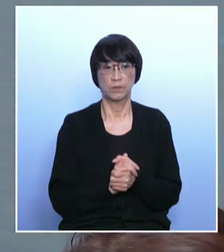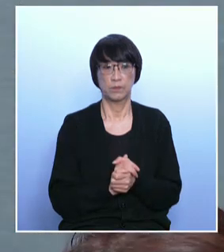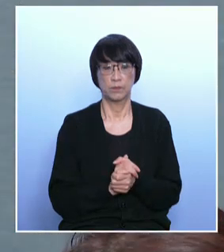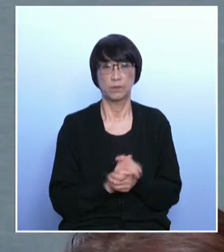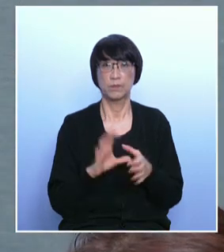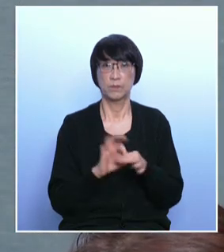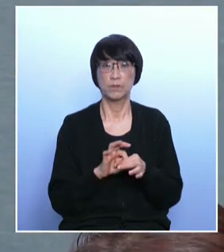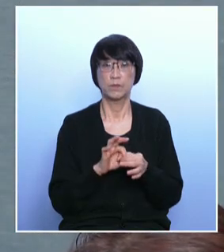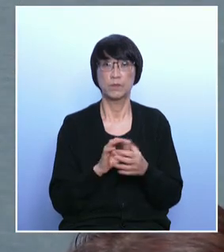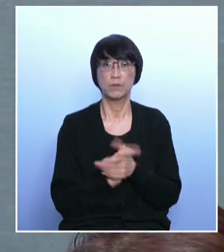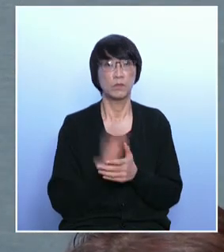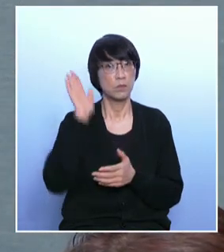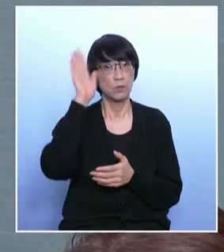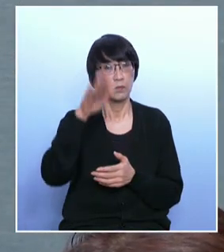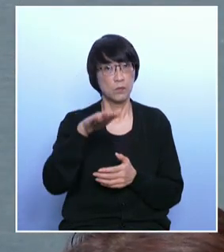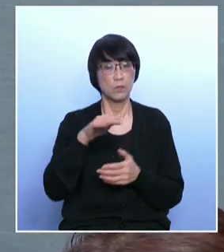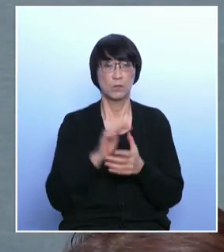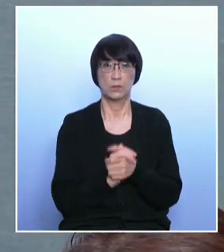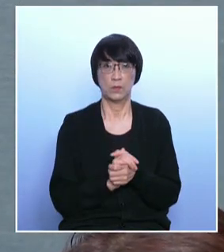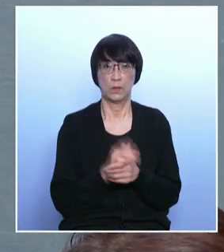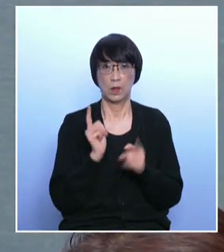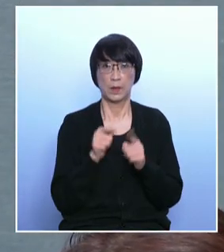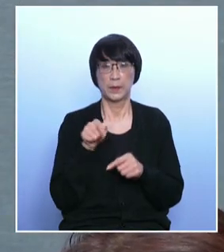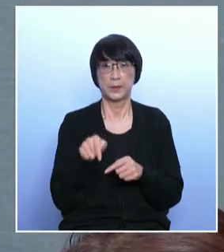Can I have your question again?